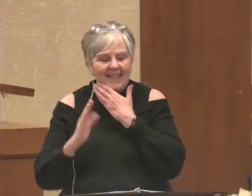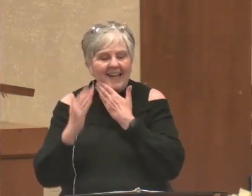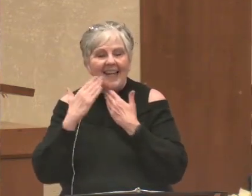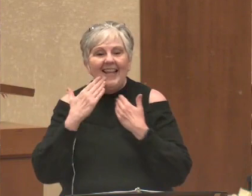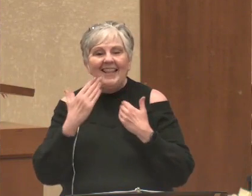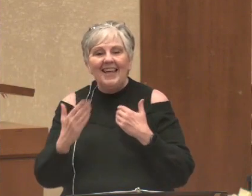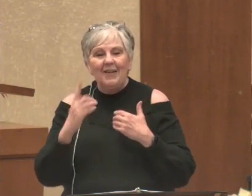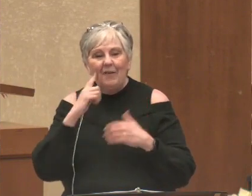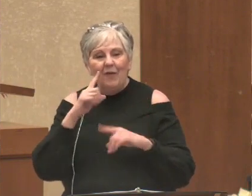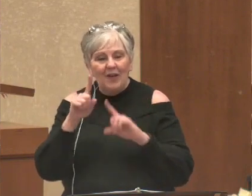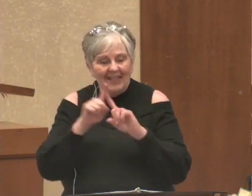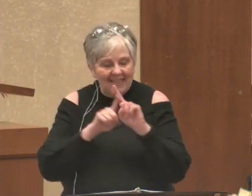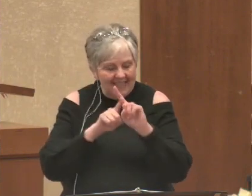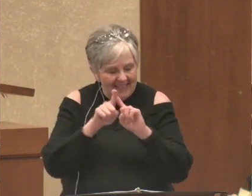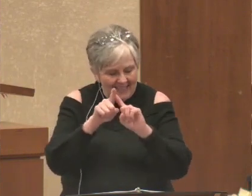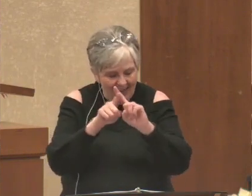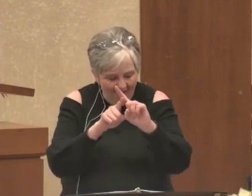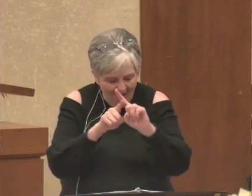you for the star